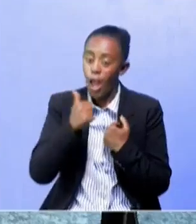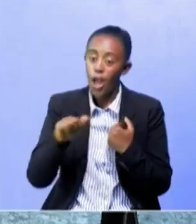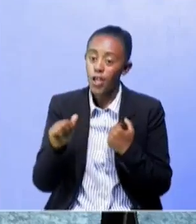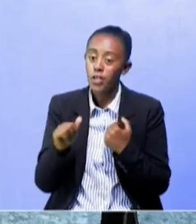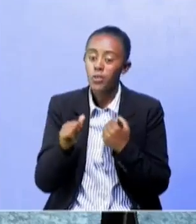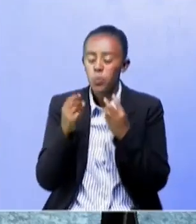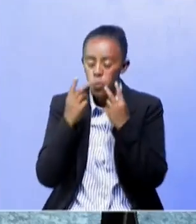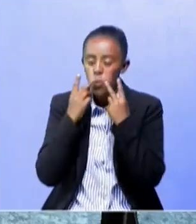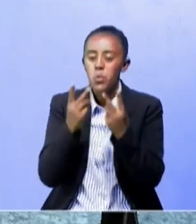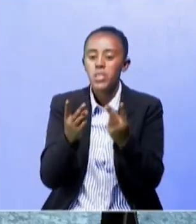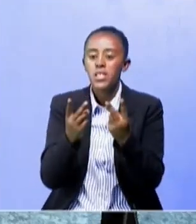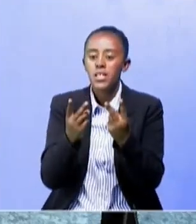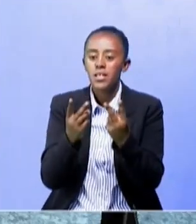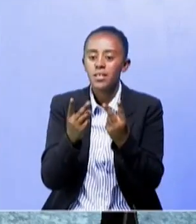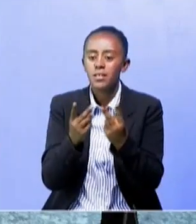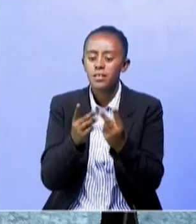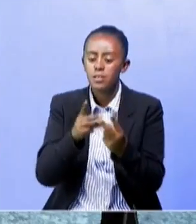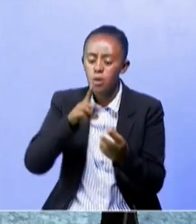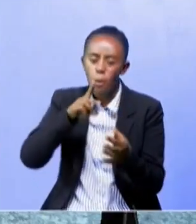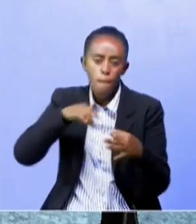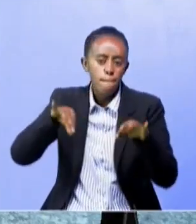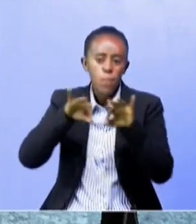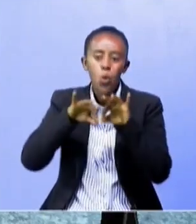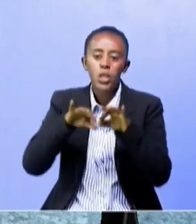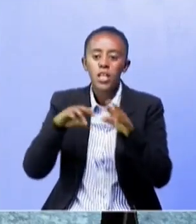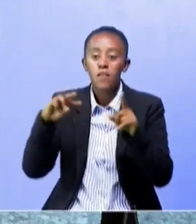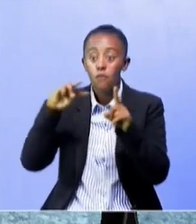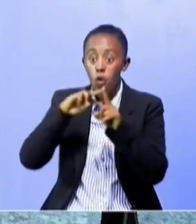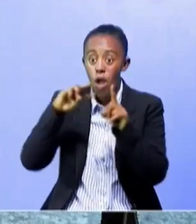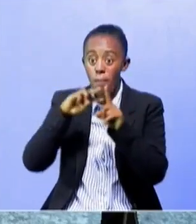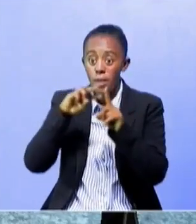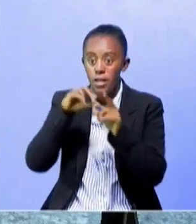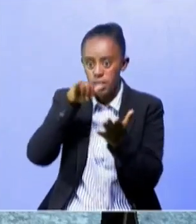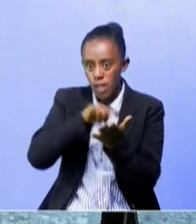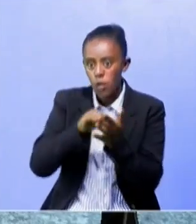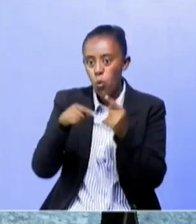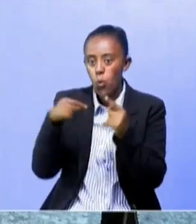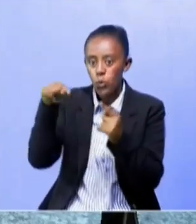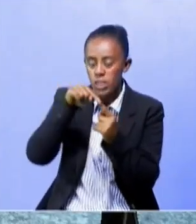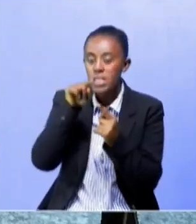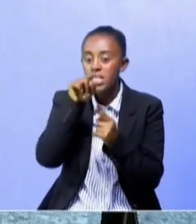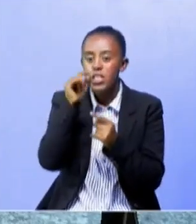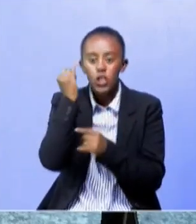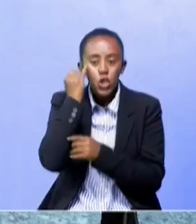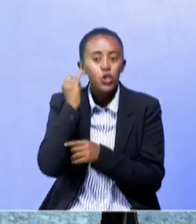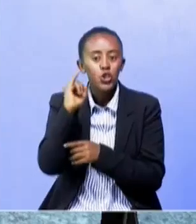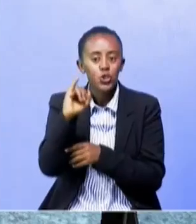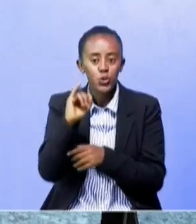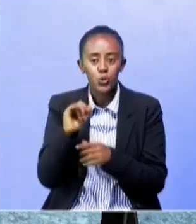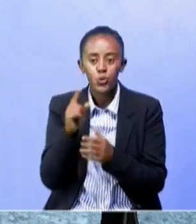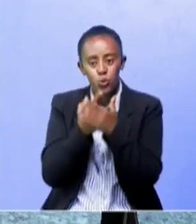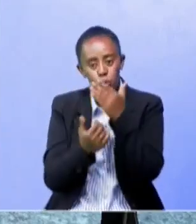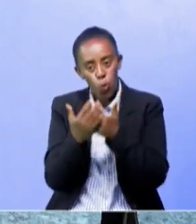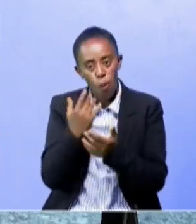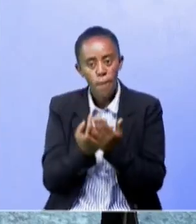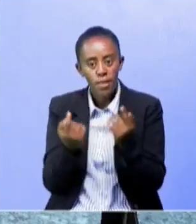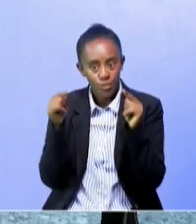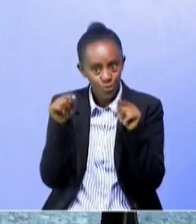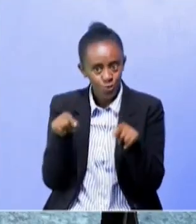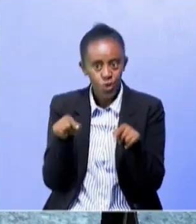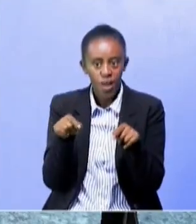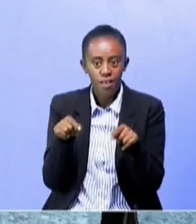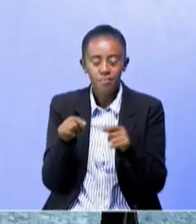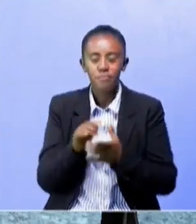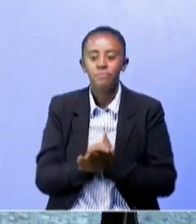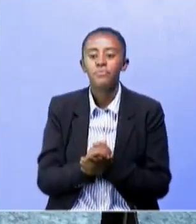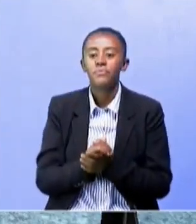we will see those important vocabularies that are going with this issue that we are going to talk about today.